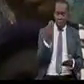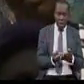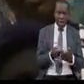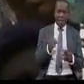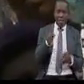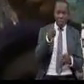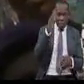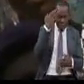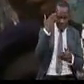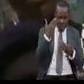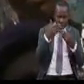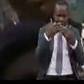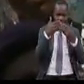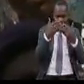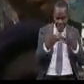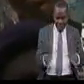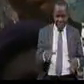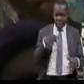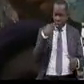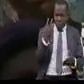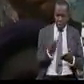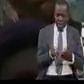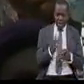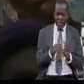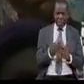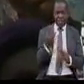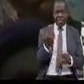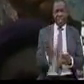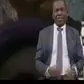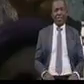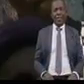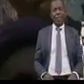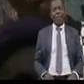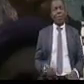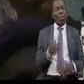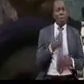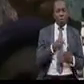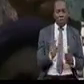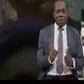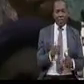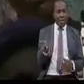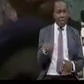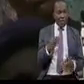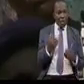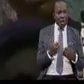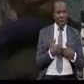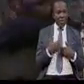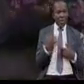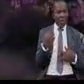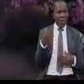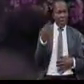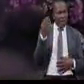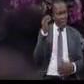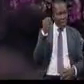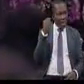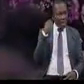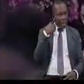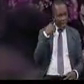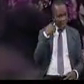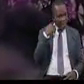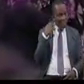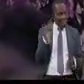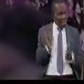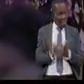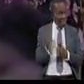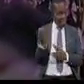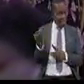name. Whatever you have heard hinders others like you, those things will not